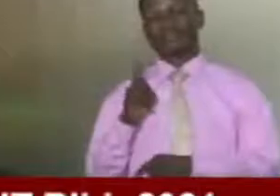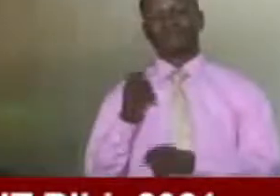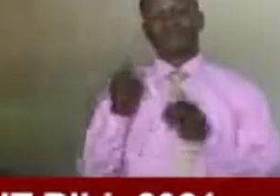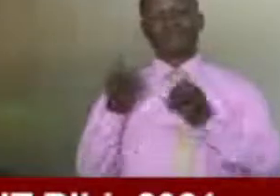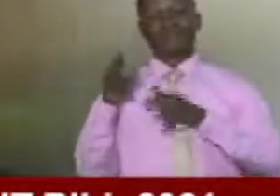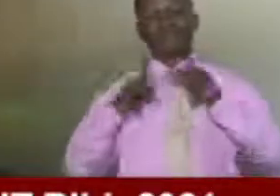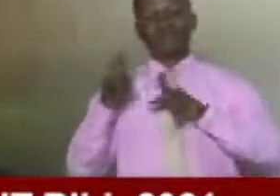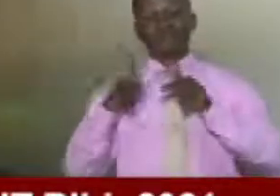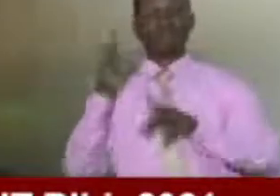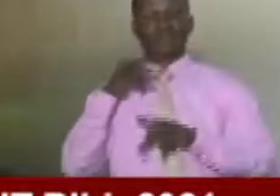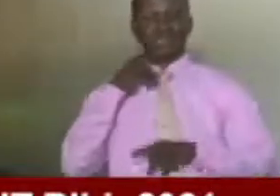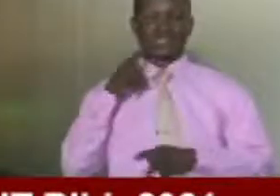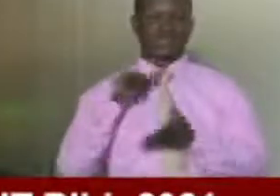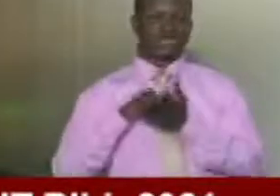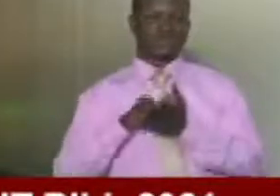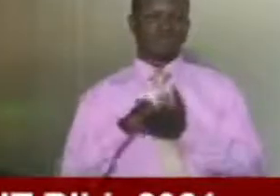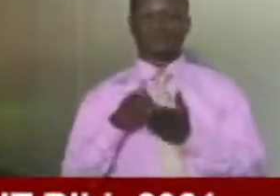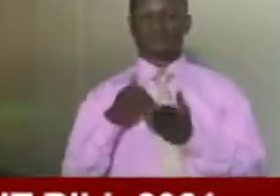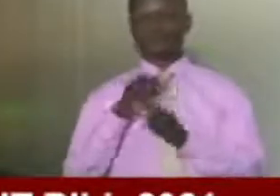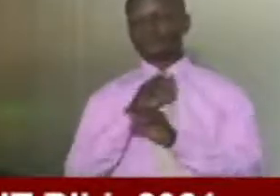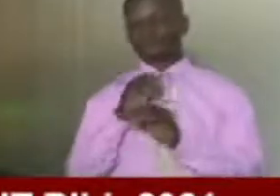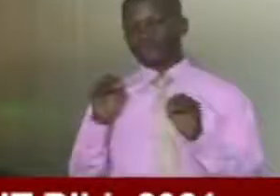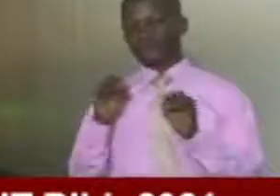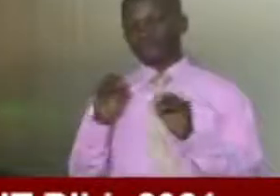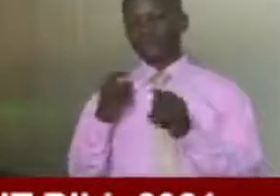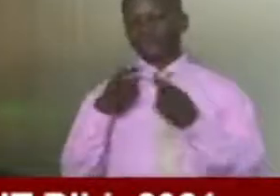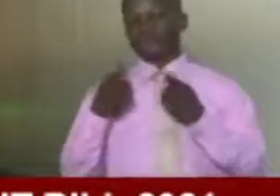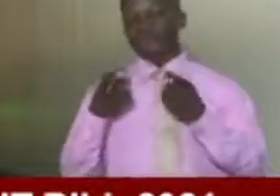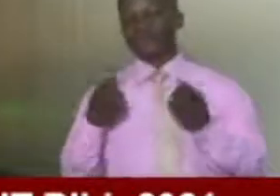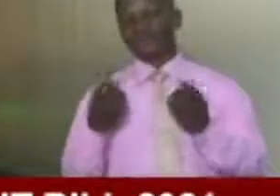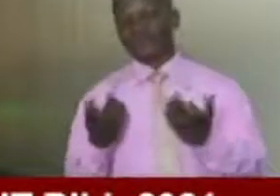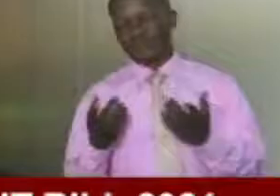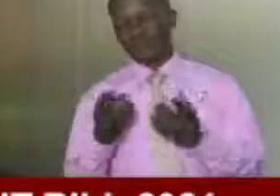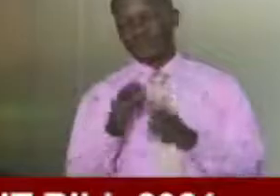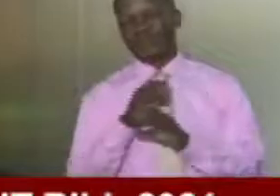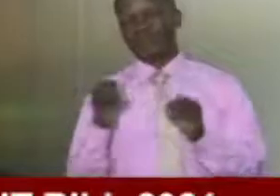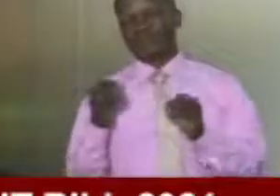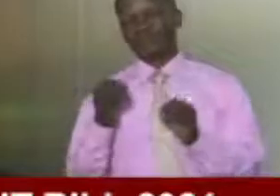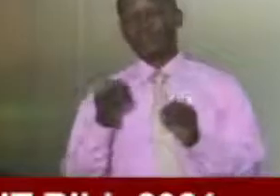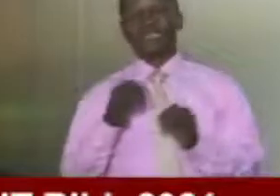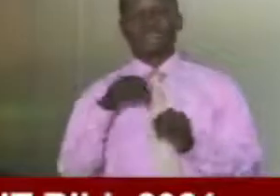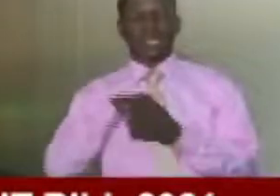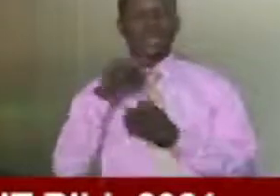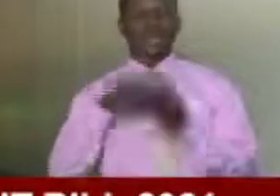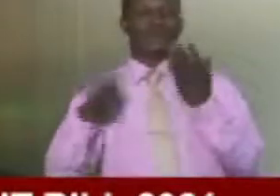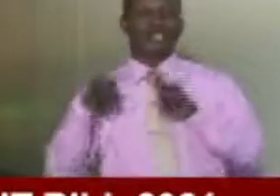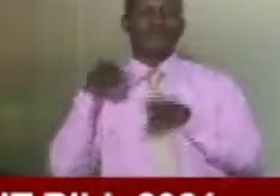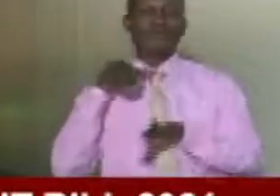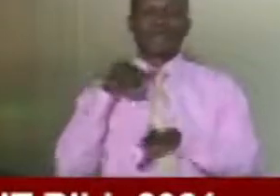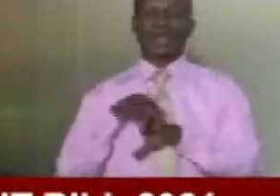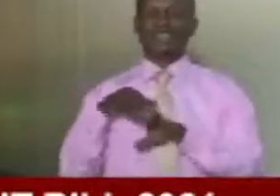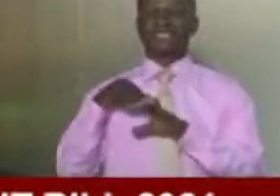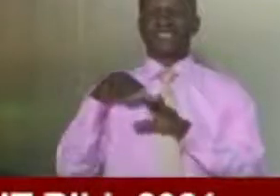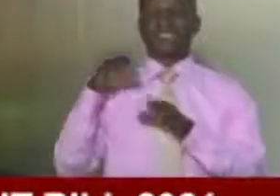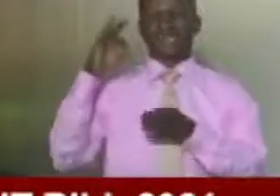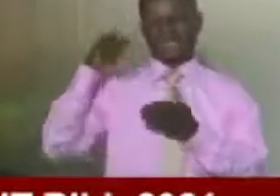will say that there was a seemingly likeness of what happened at the polling unit and the outcome of the